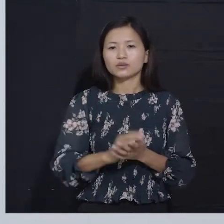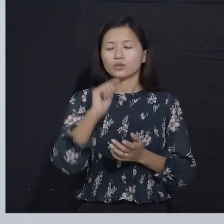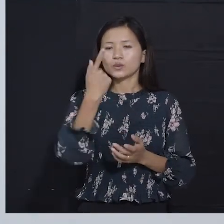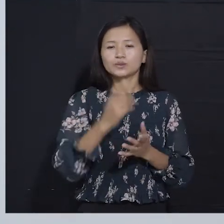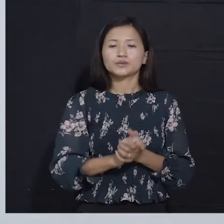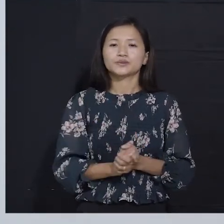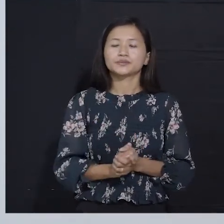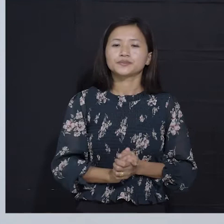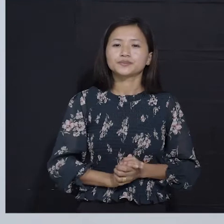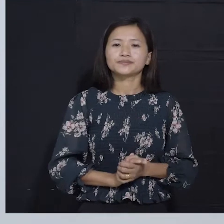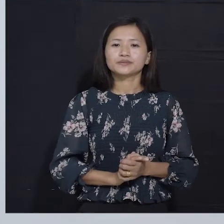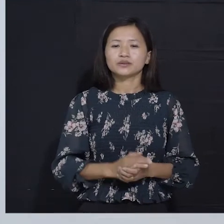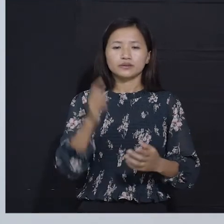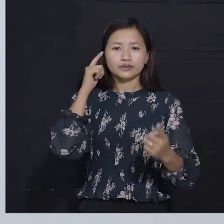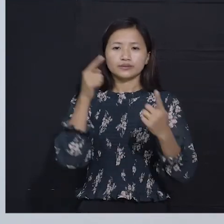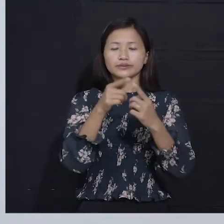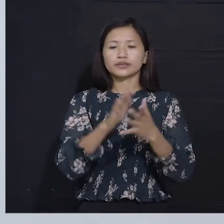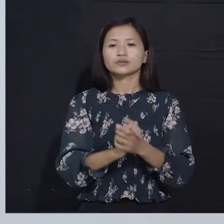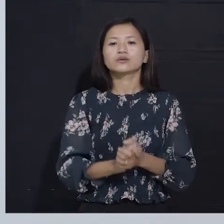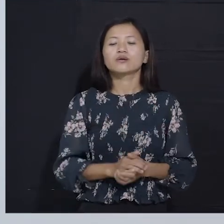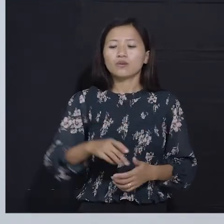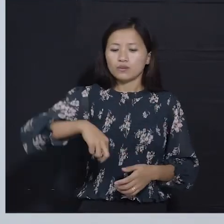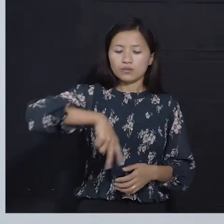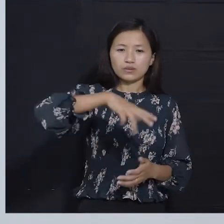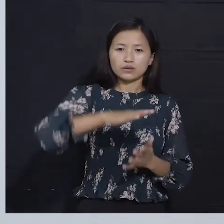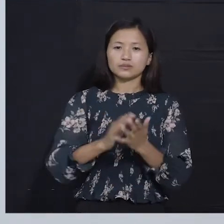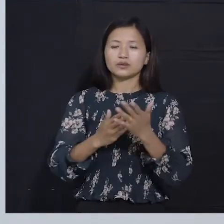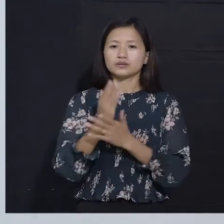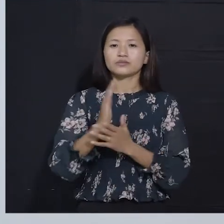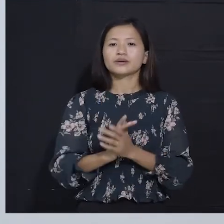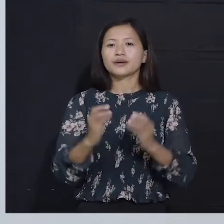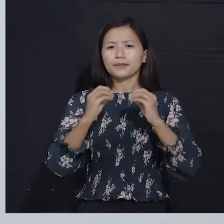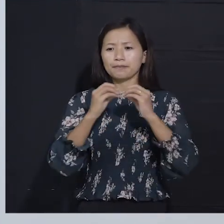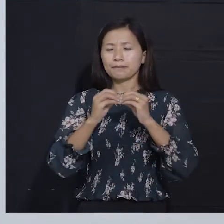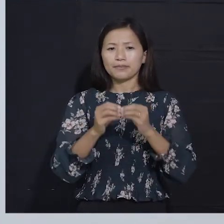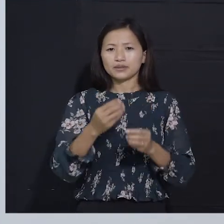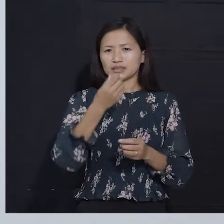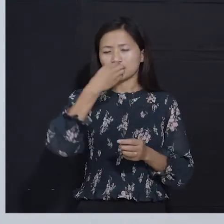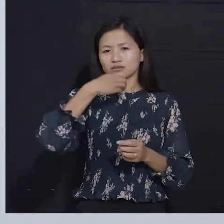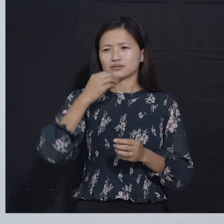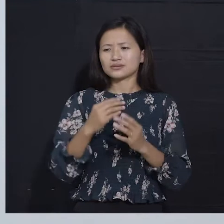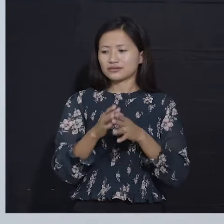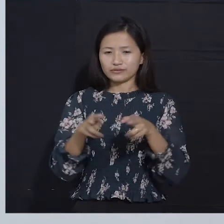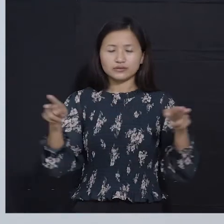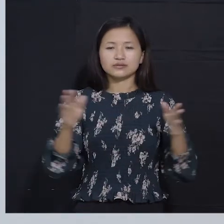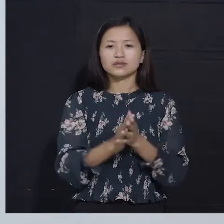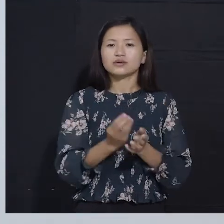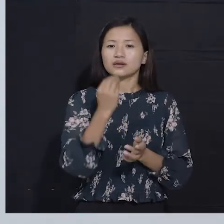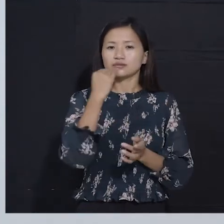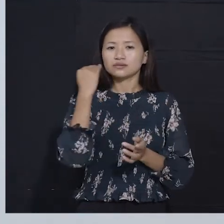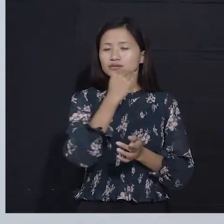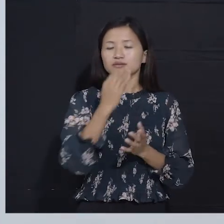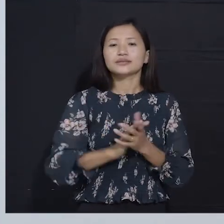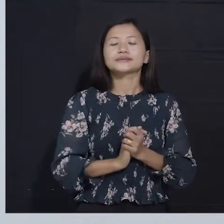once. In a context, what do you do? If you walk past a bakery, you get the whiff of the smells